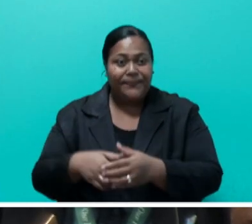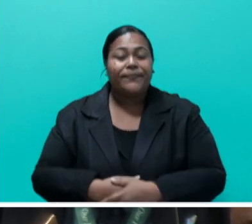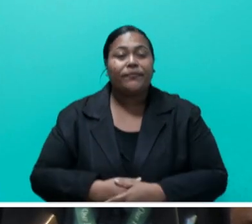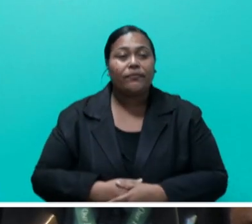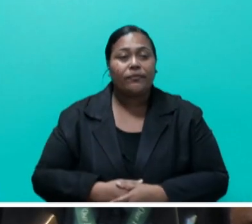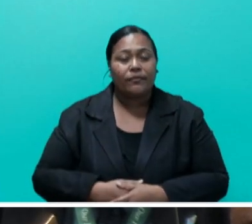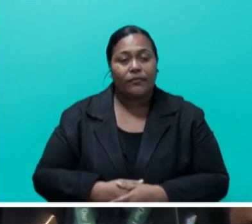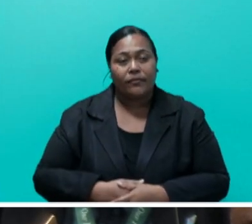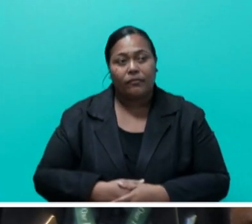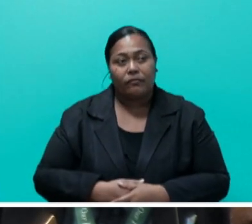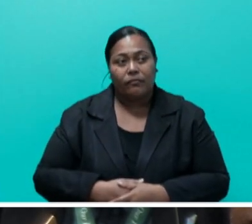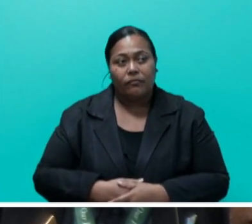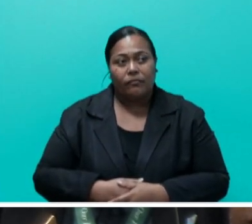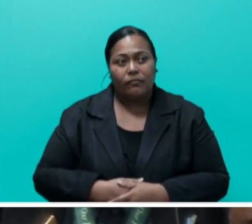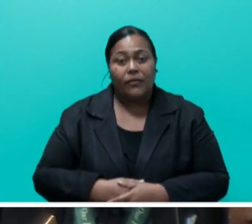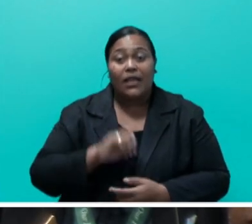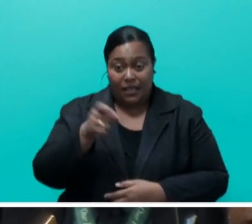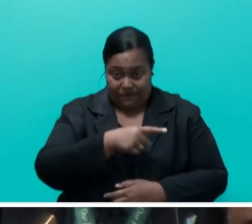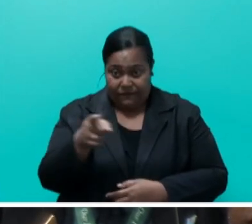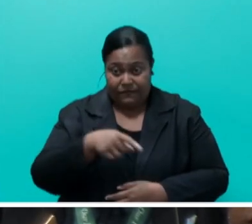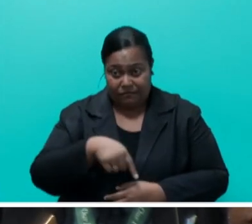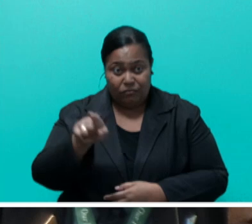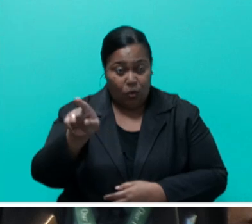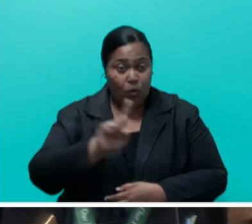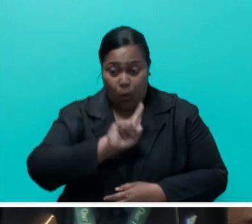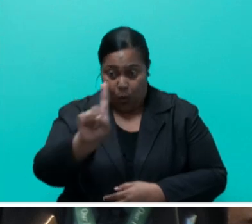if you go down there, you will see